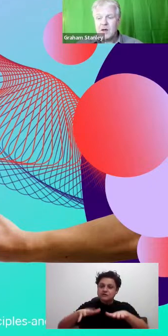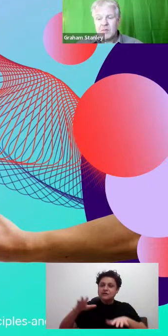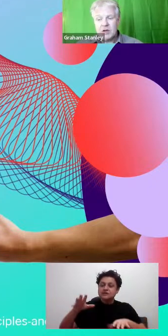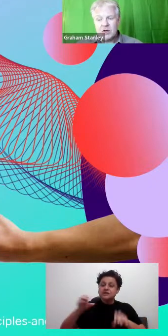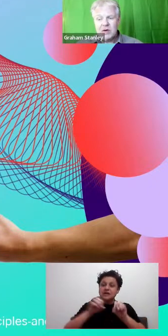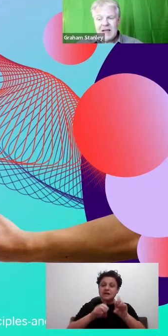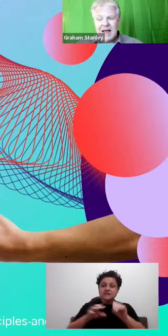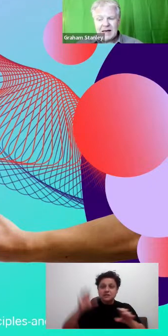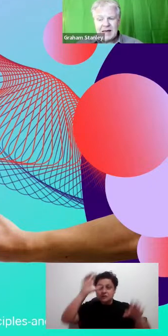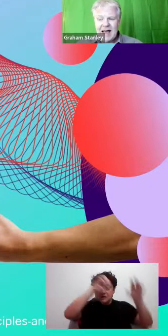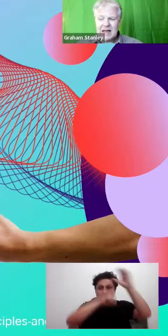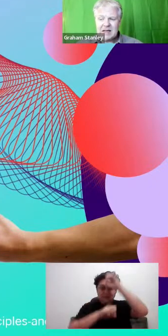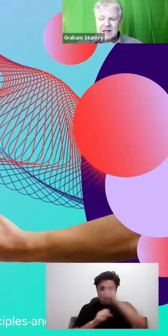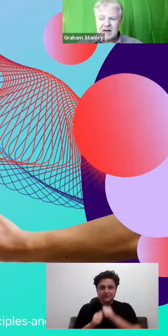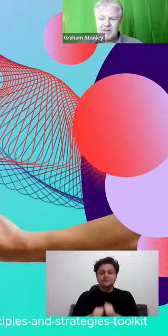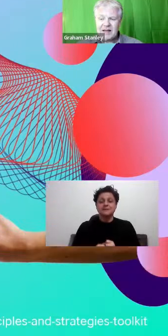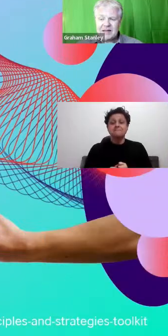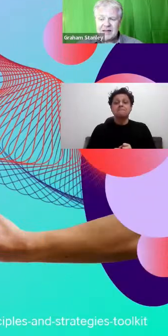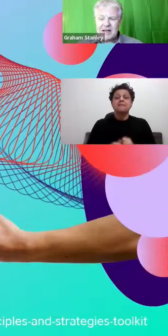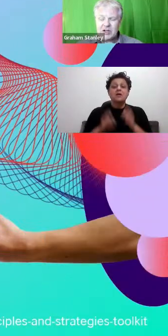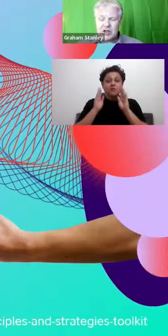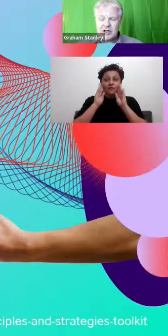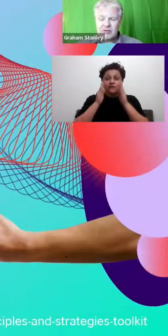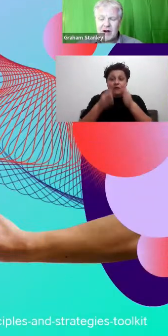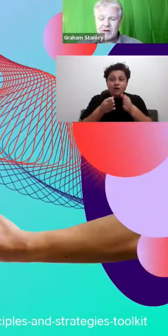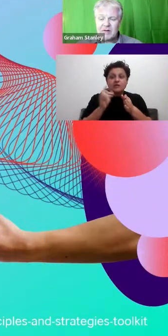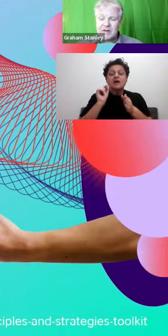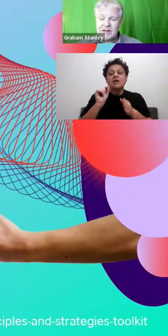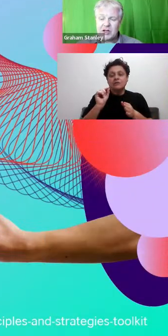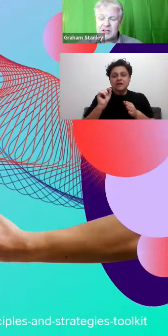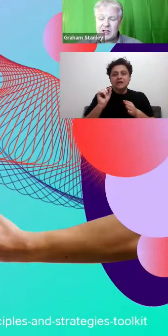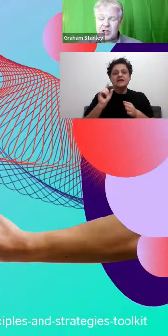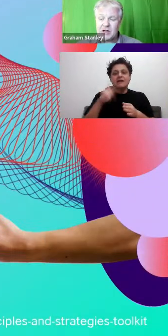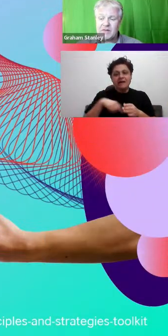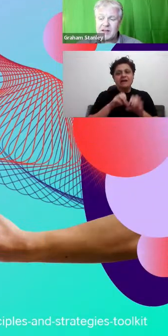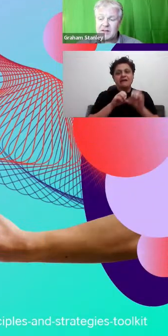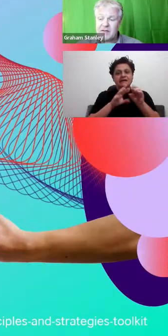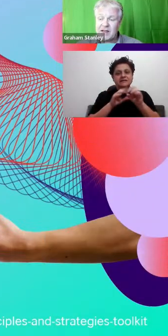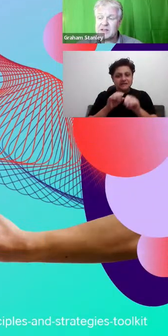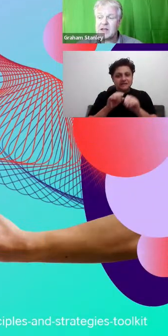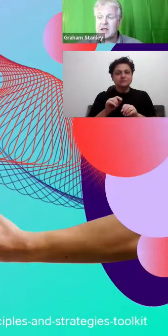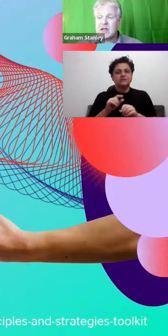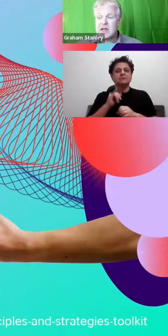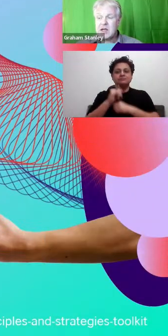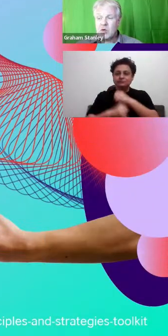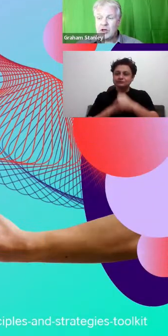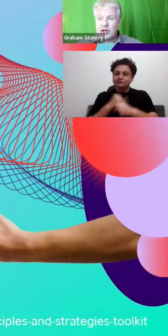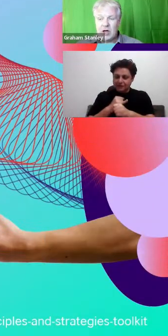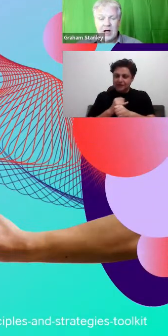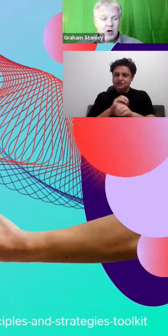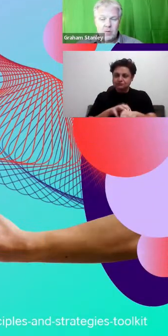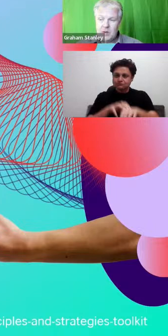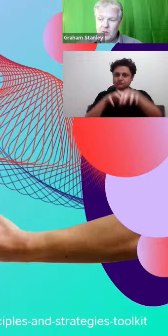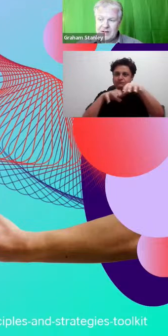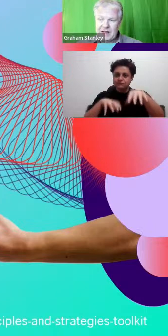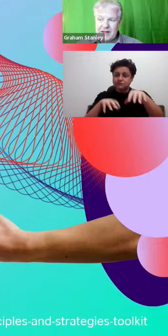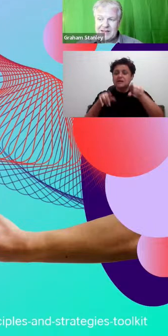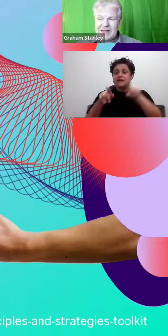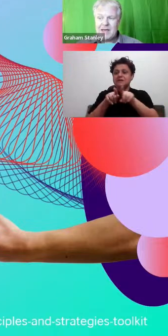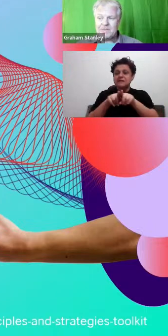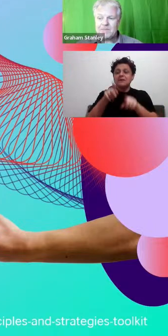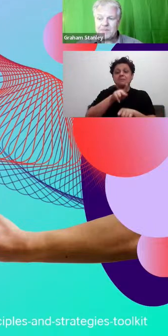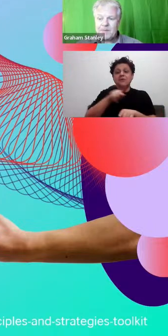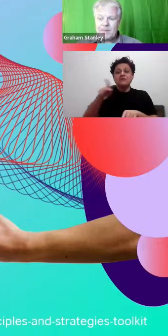online, but the toolkit has advice that is just as relevant for teachers teaching face-to-face, which I hope you will